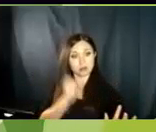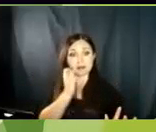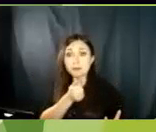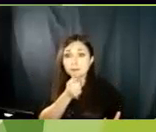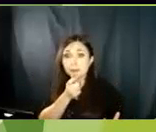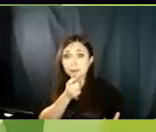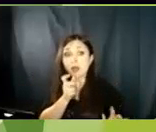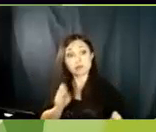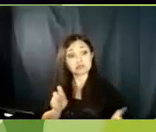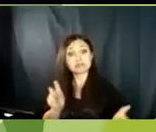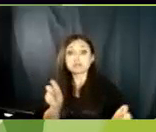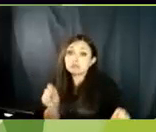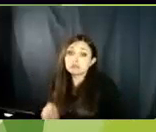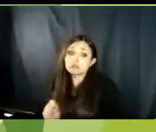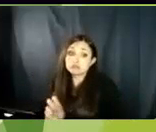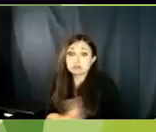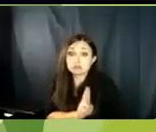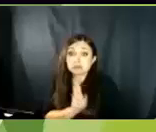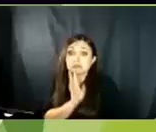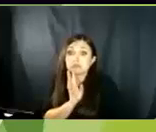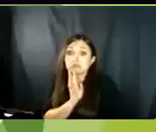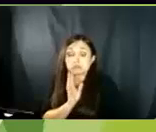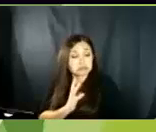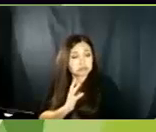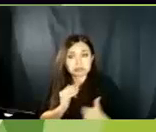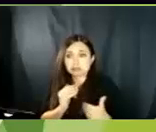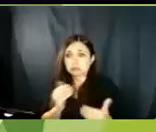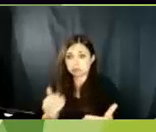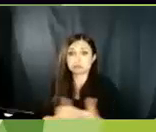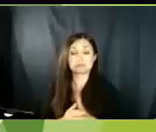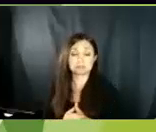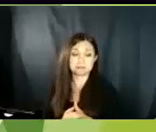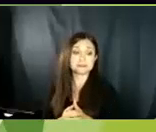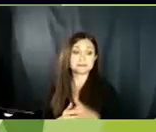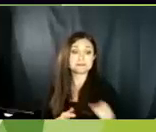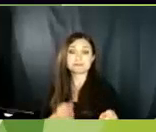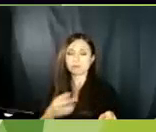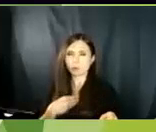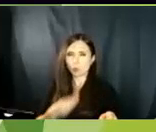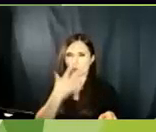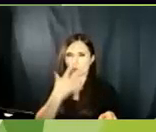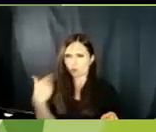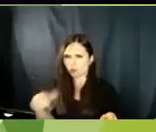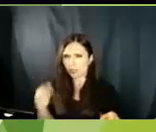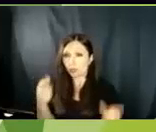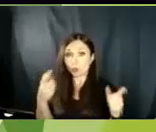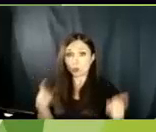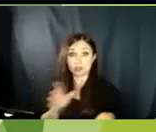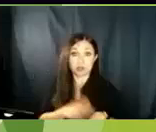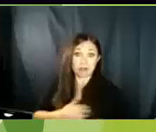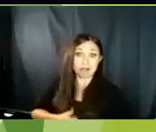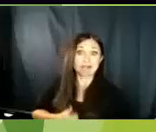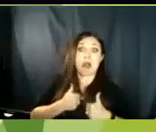there's an opportunity for you to use it during the presentation, you're welcome to do so. It will be white and green when your microphone is